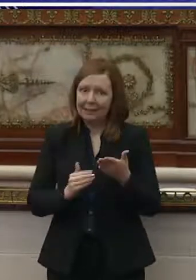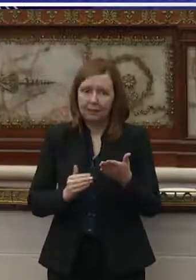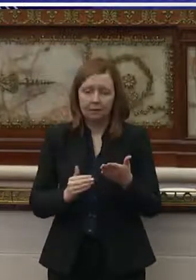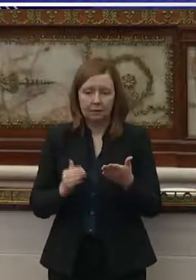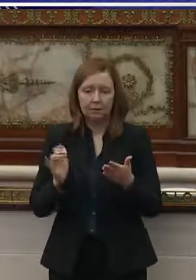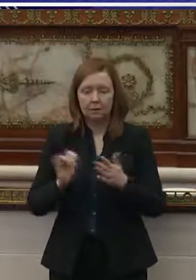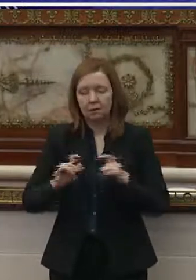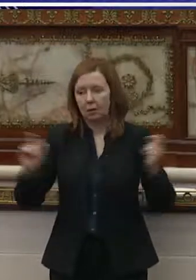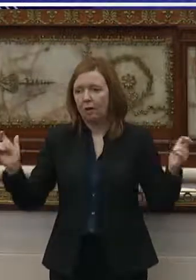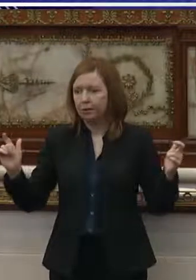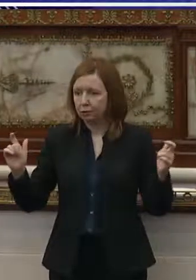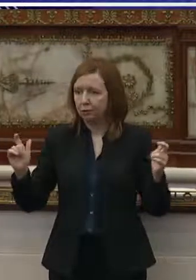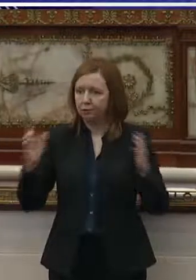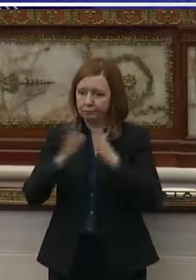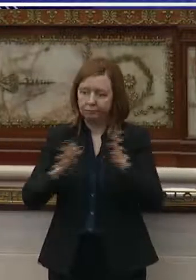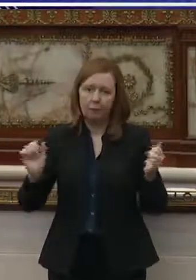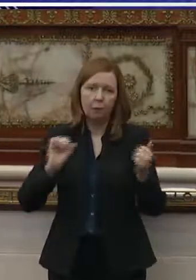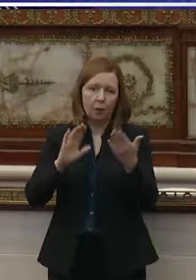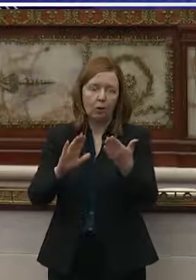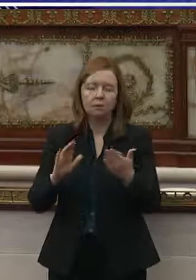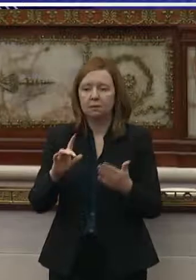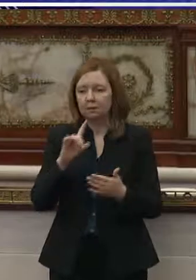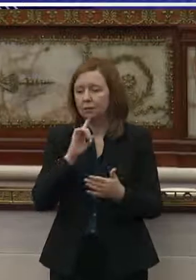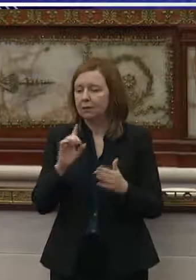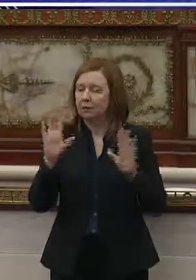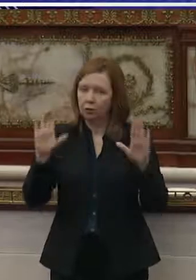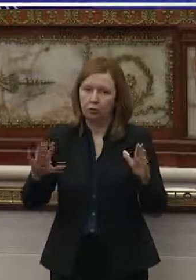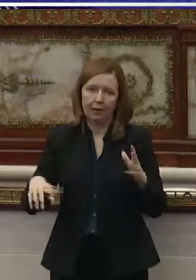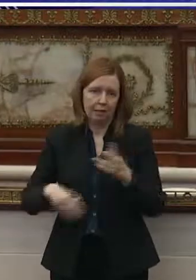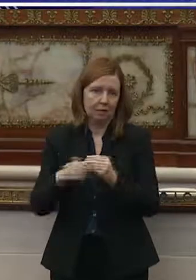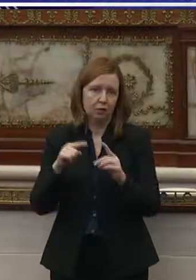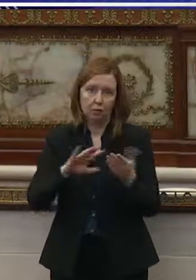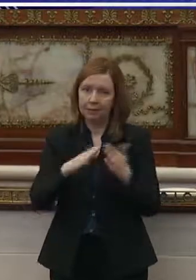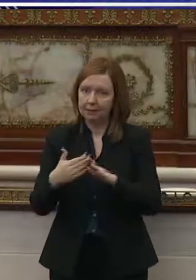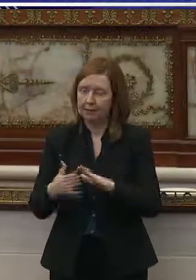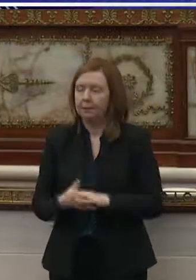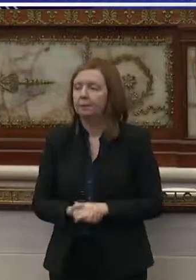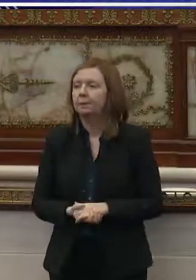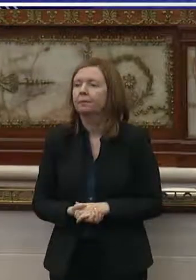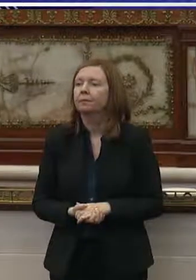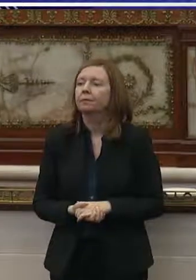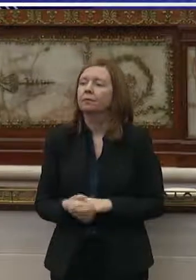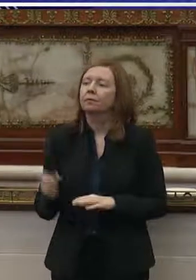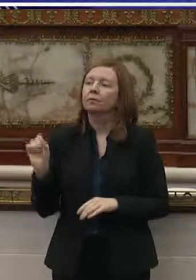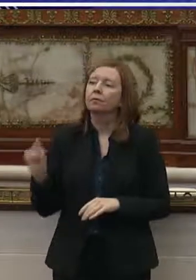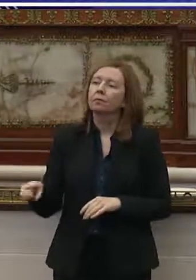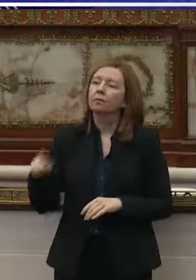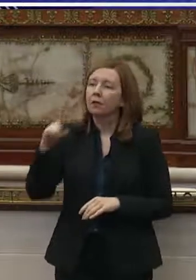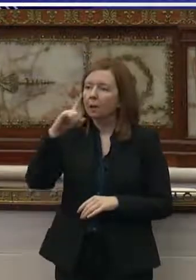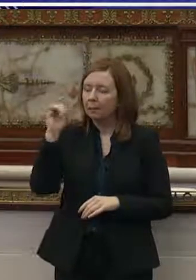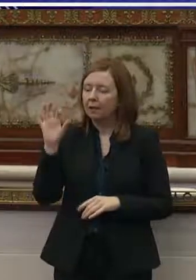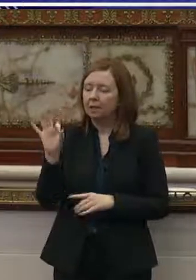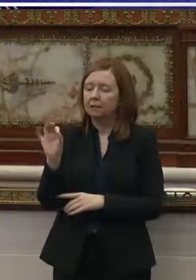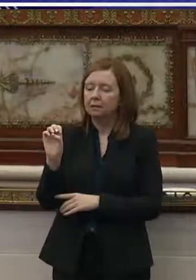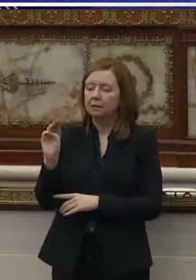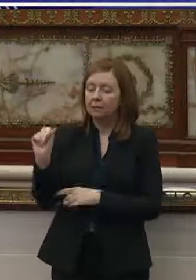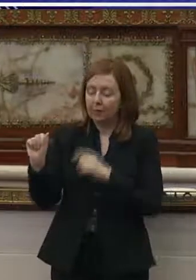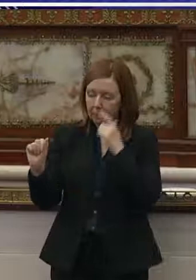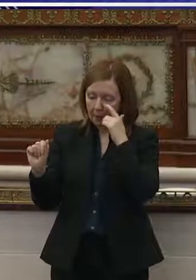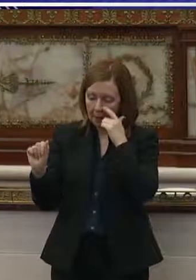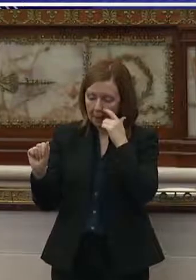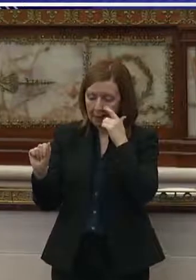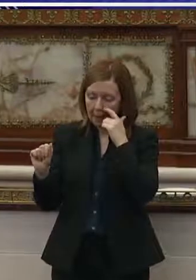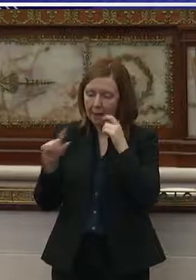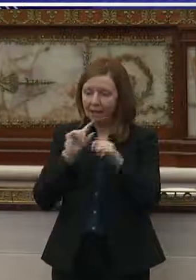much larger approach, it's a great addition to the city. And because FEMA is